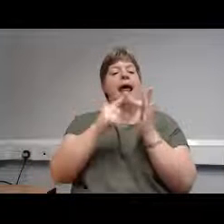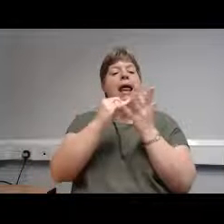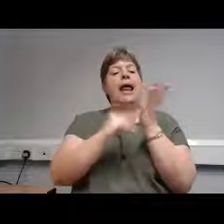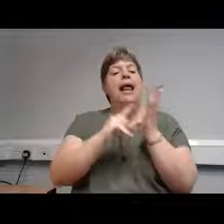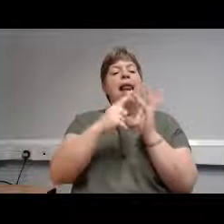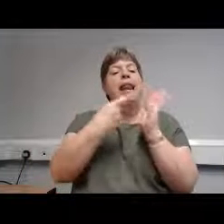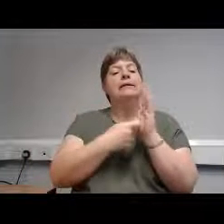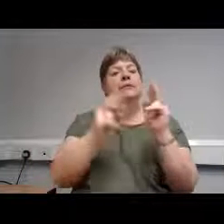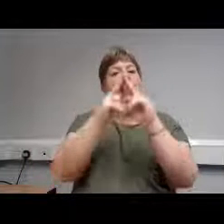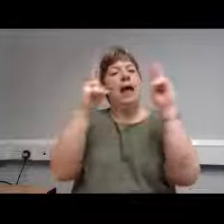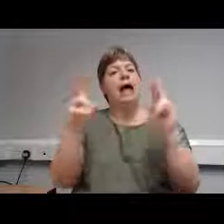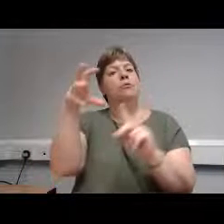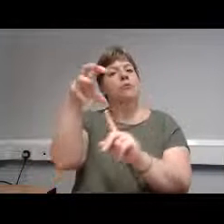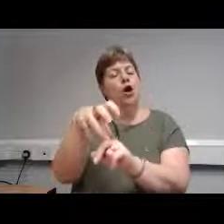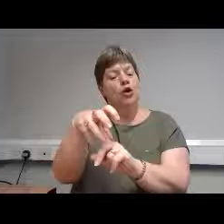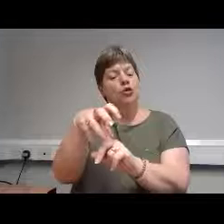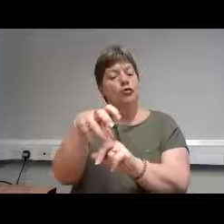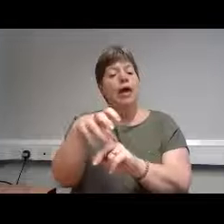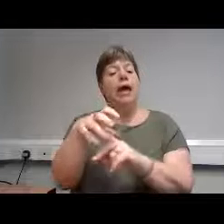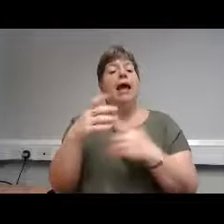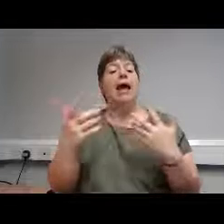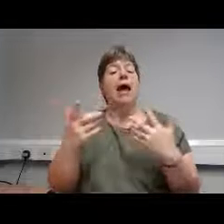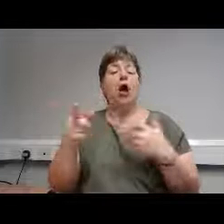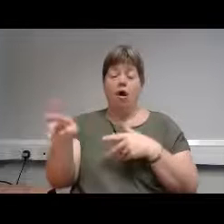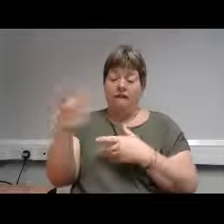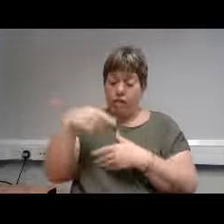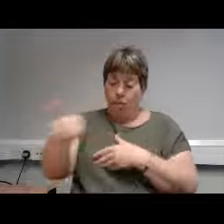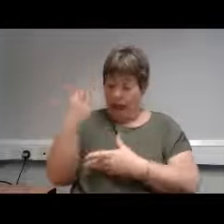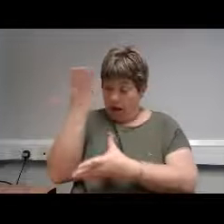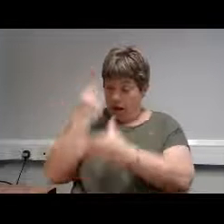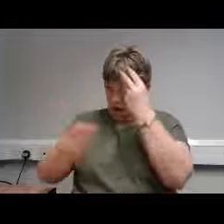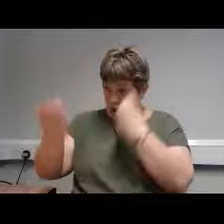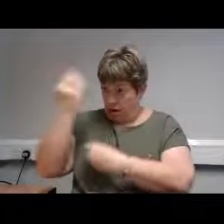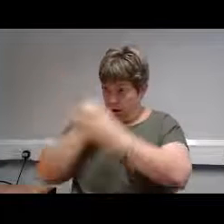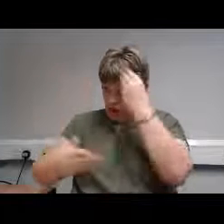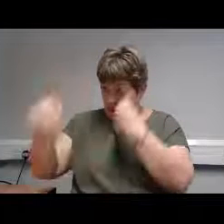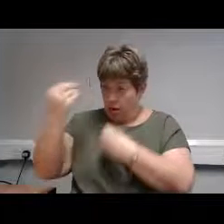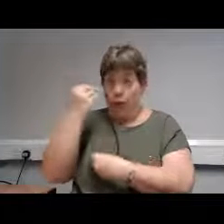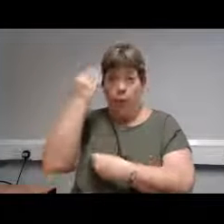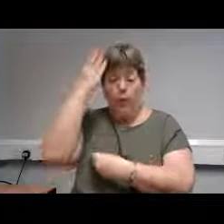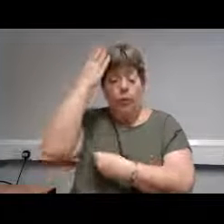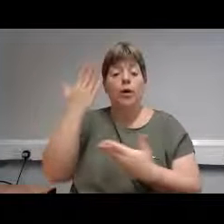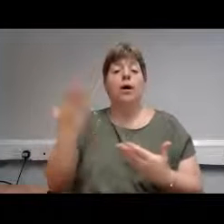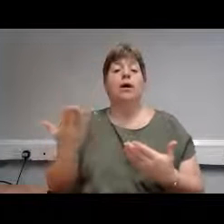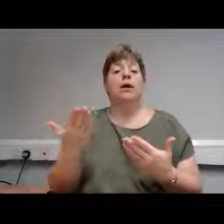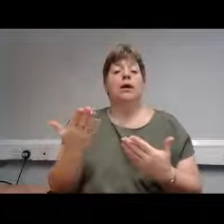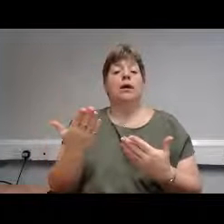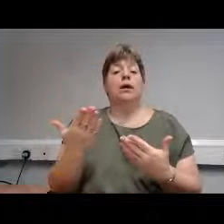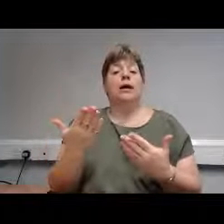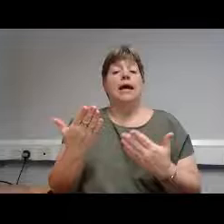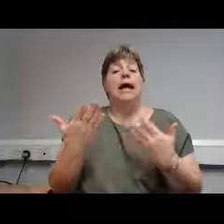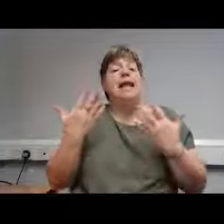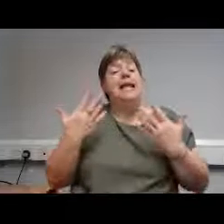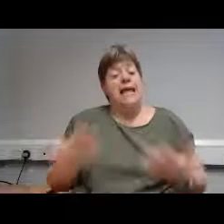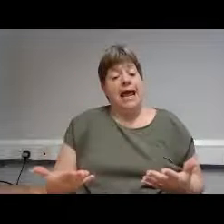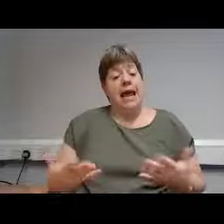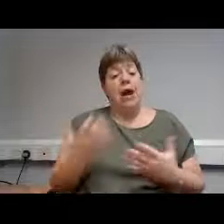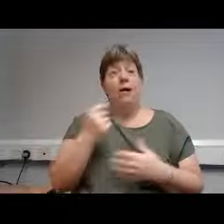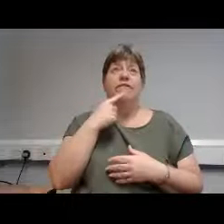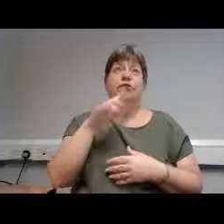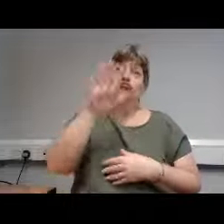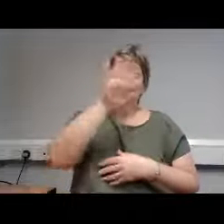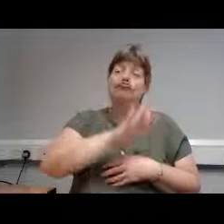surgery, and we've taken a lot of learning from their pain support group, and we now have